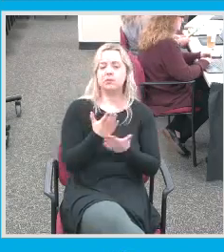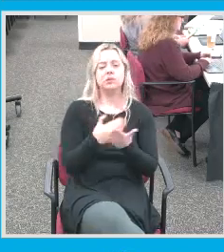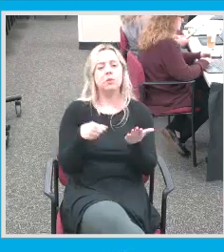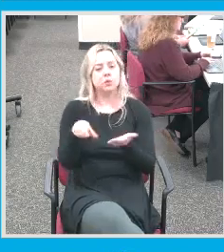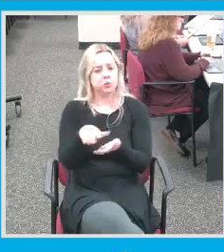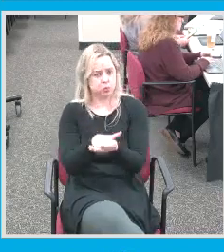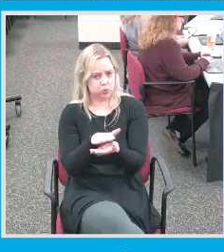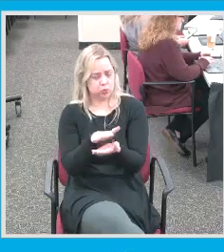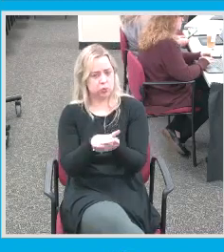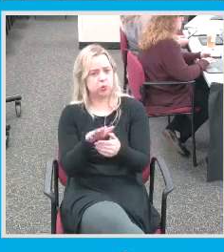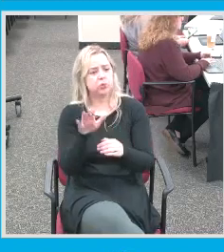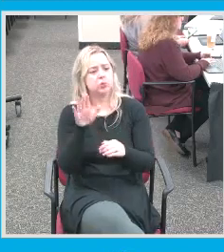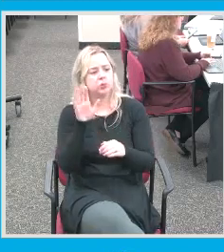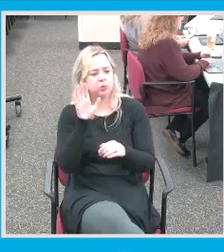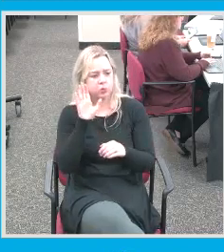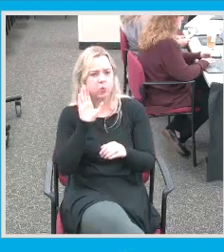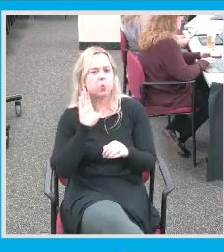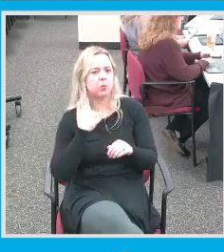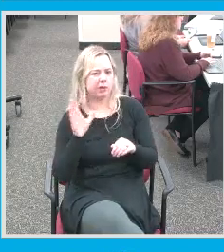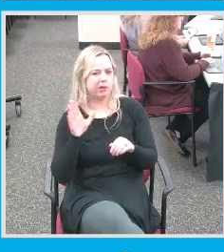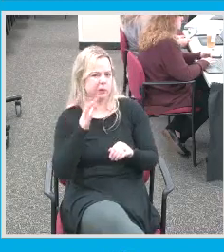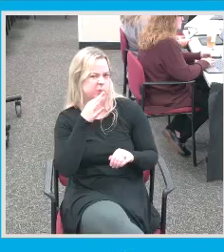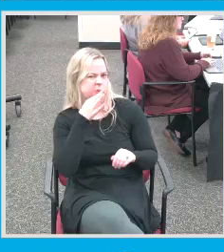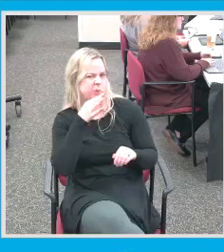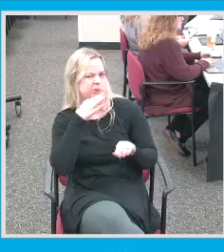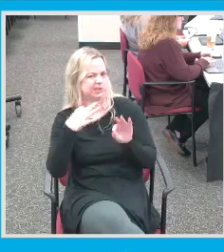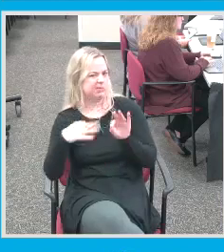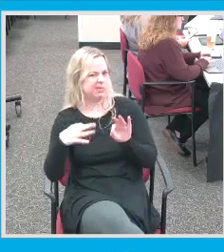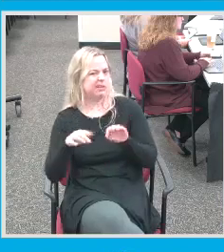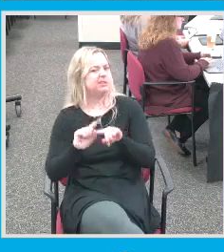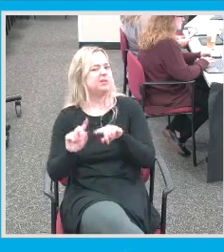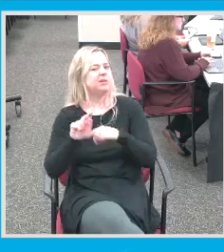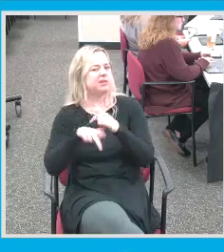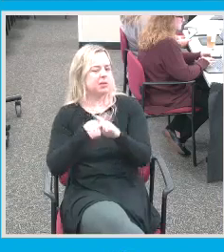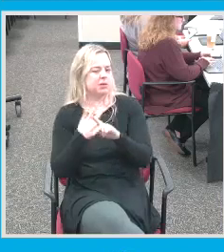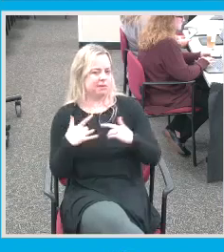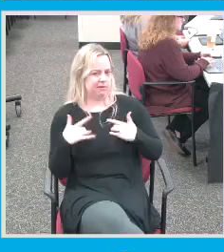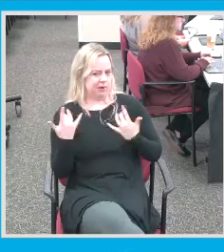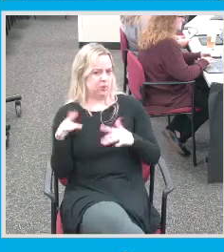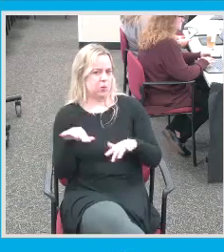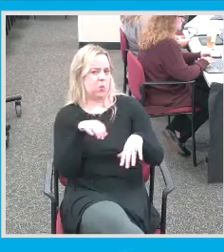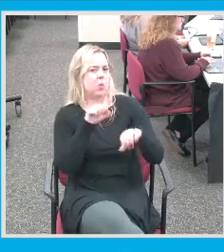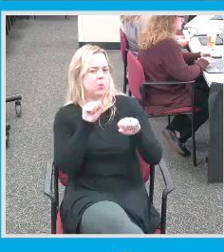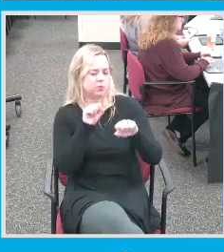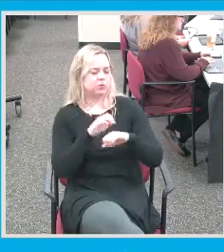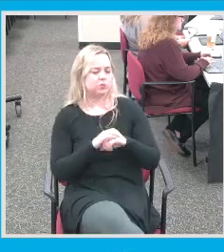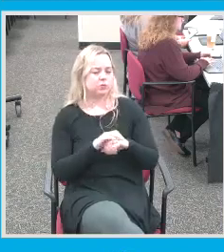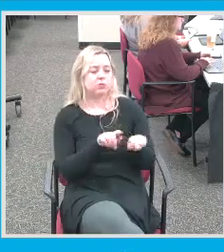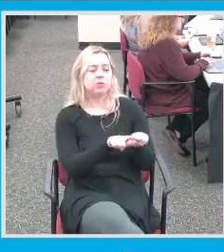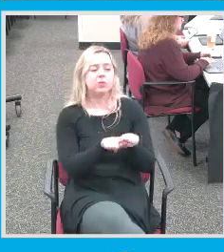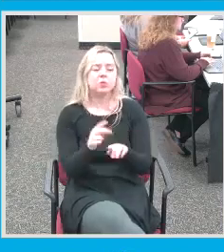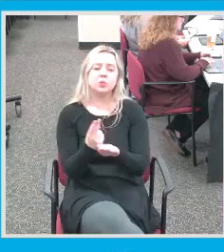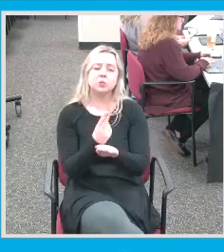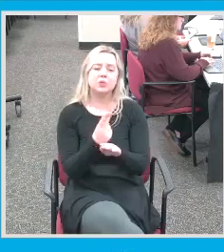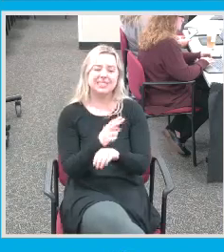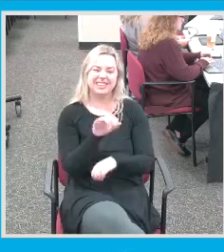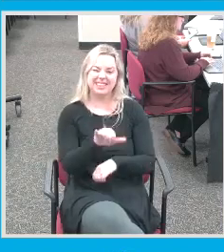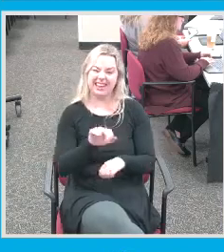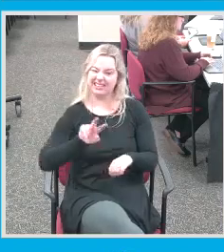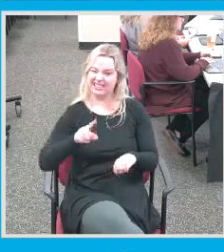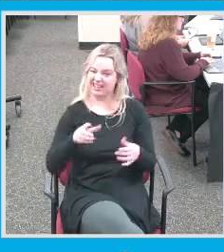events that they have hosted, involving the whole school. and also using that second chance